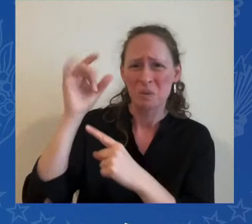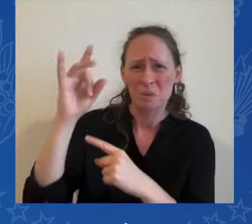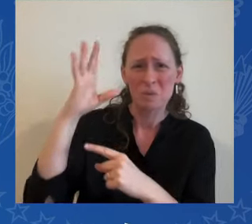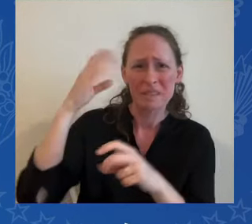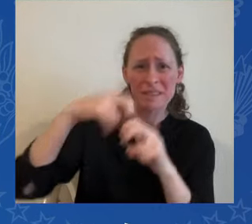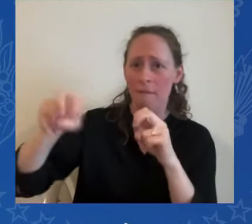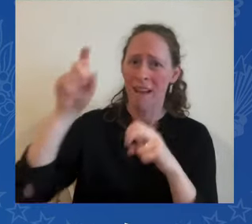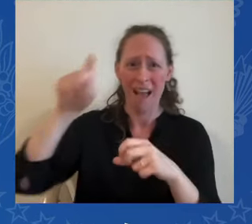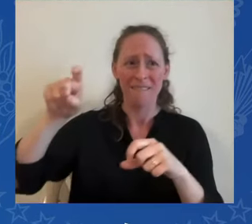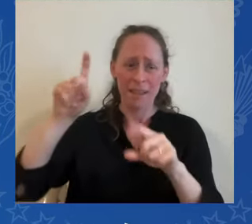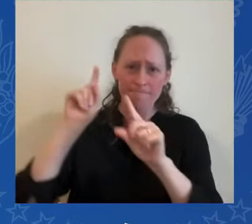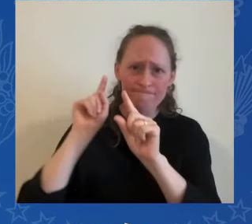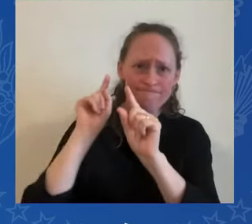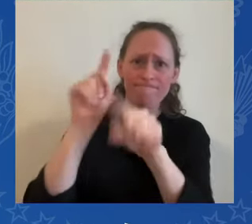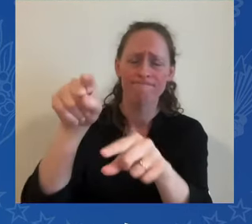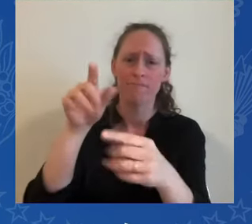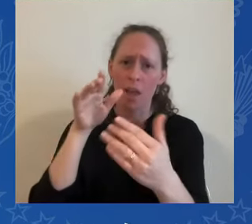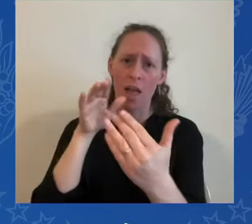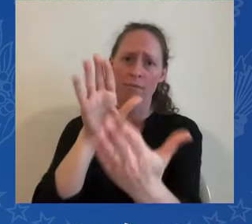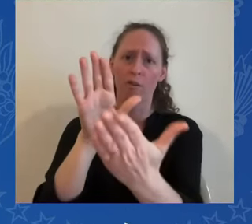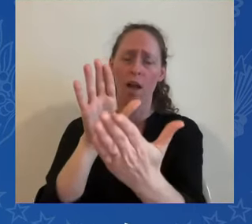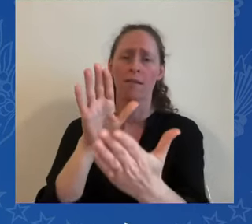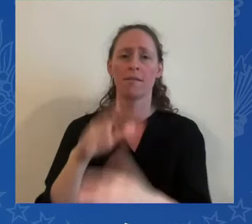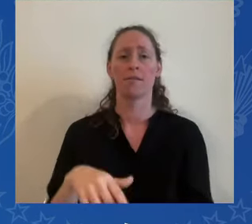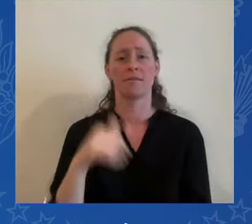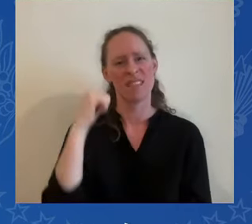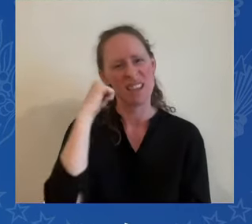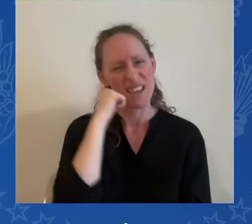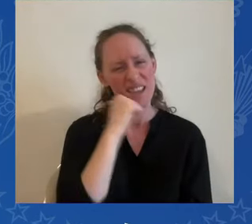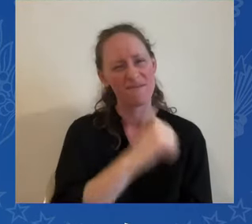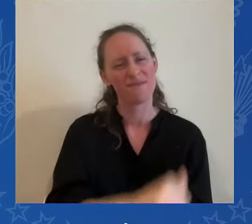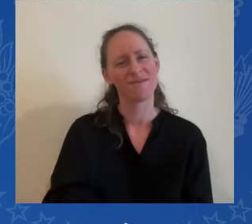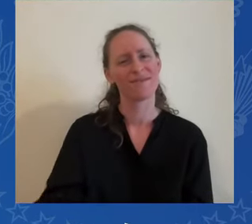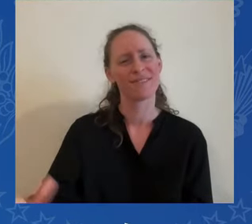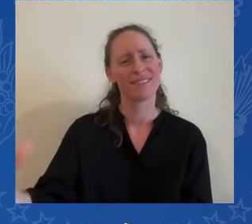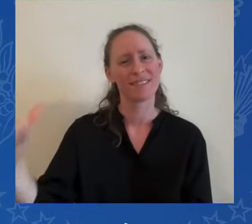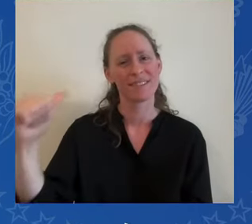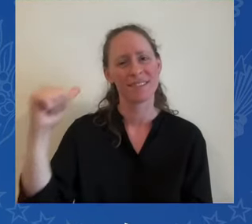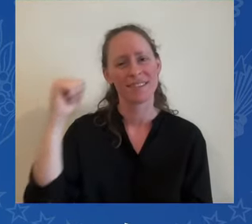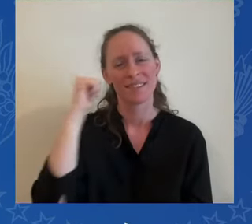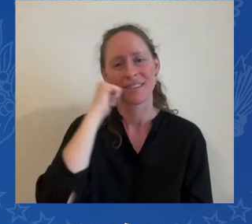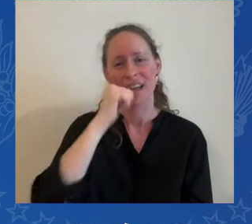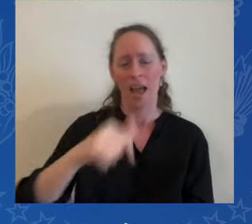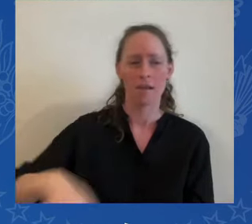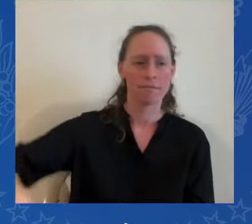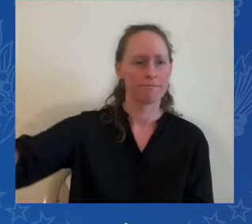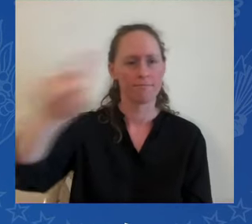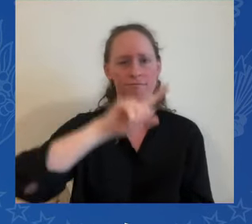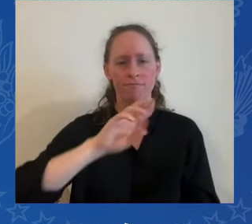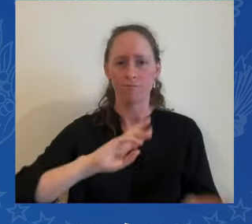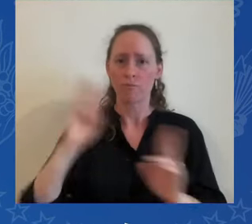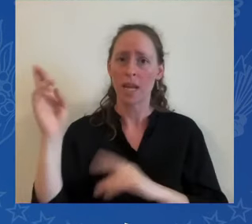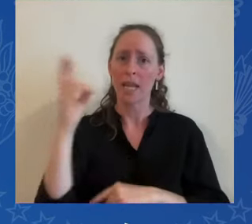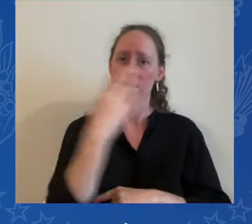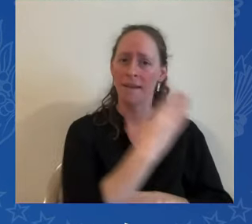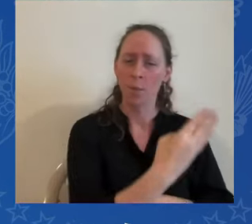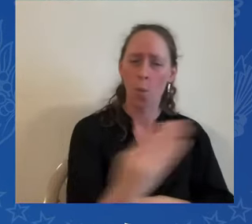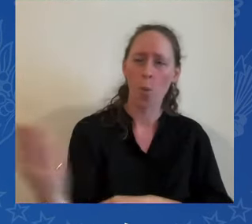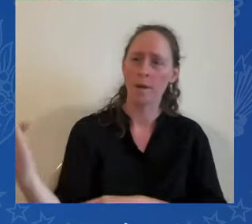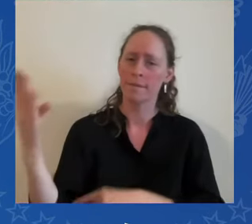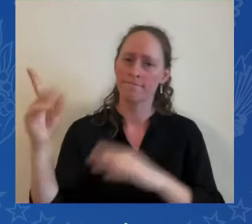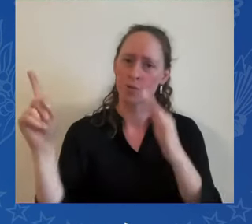hesitation, you answer the call. You are on the front lines of our nation's most pressing